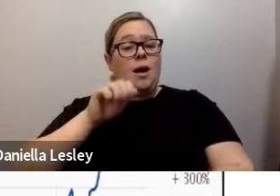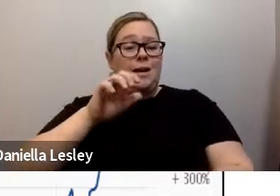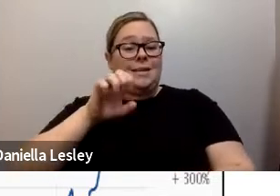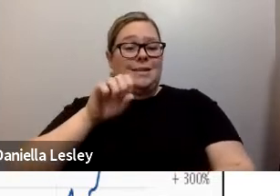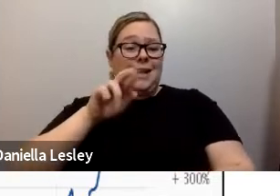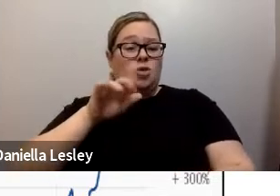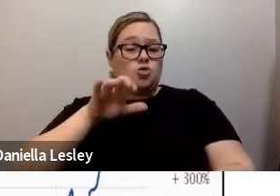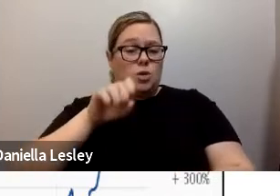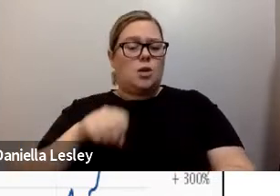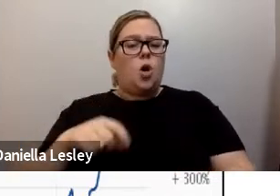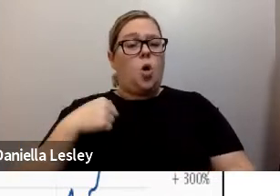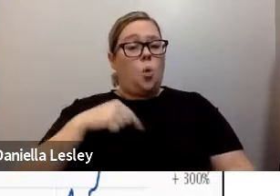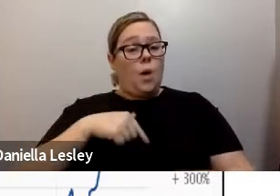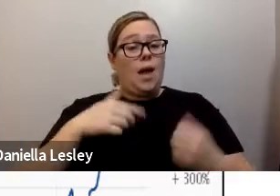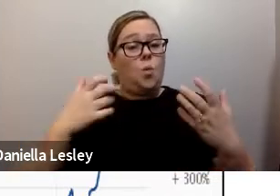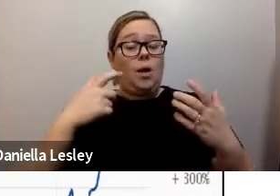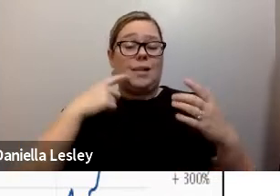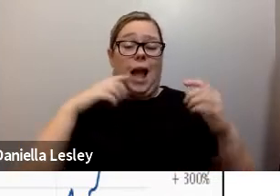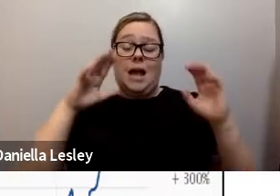consider ourselves like purely like a VR